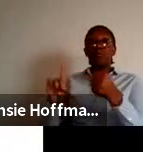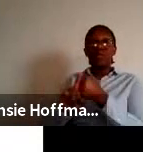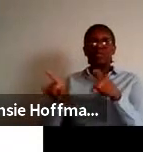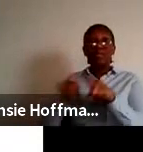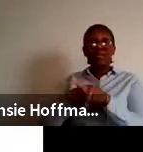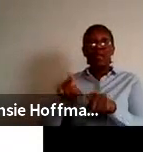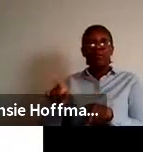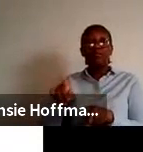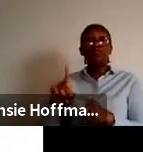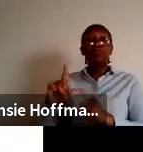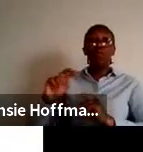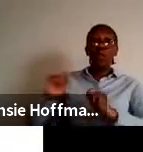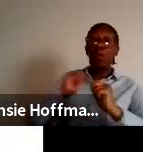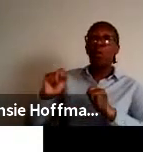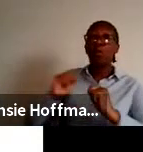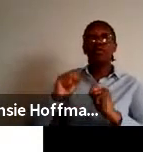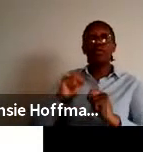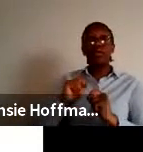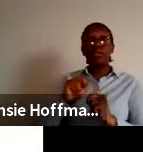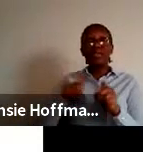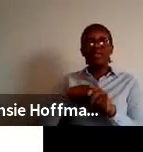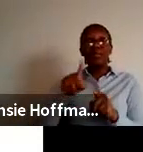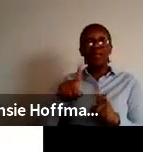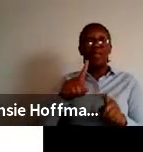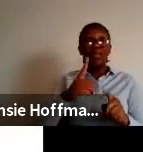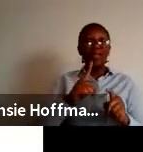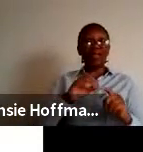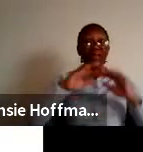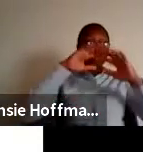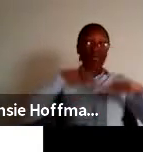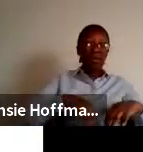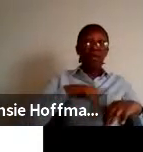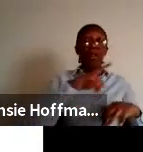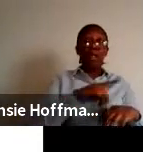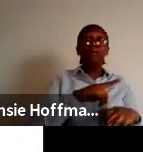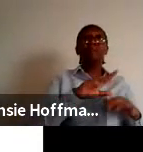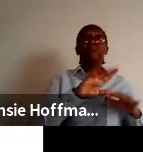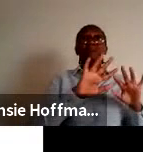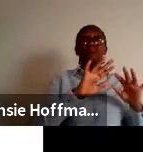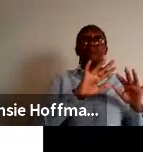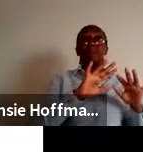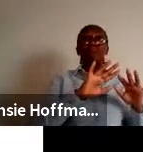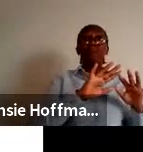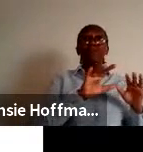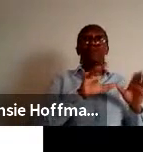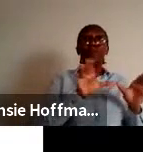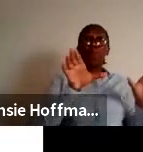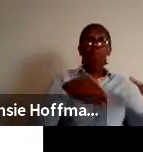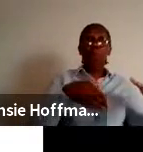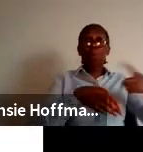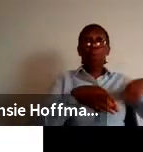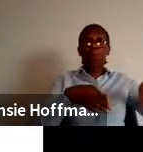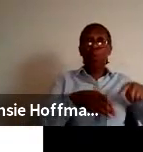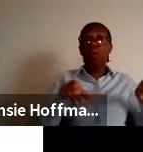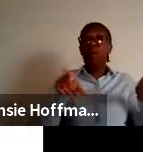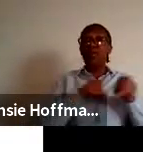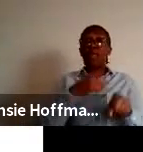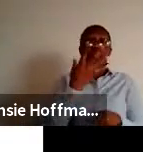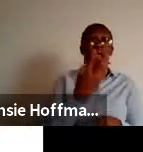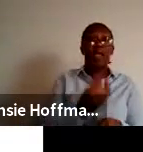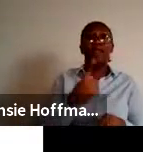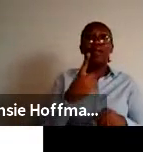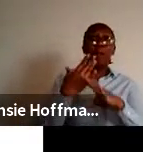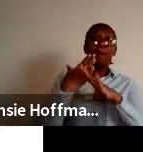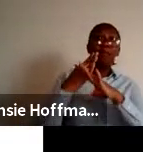framework. Illicit trade destabilizes institutions, recognizes no frontiers, and nullifies